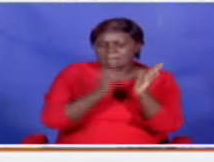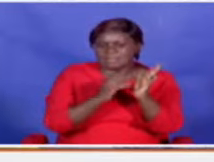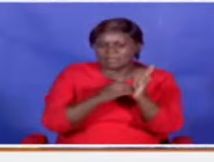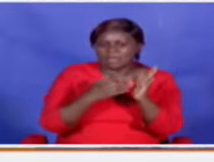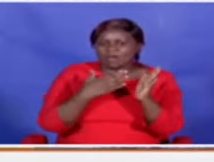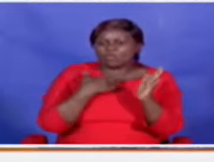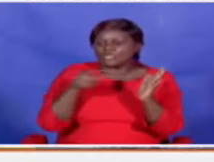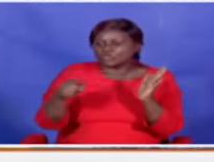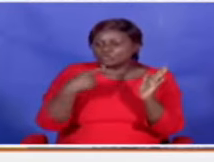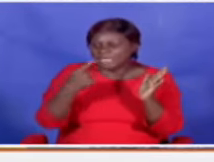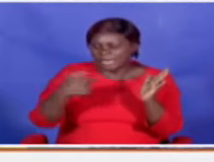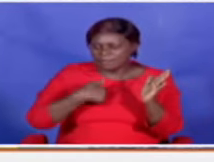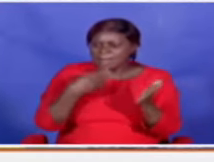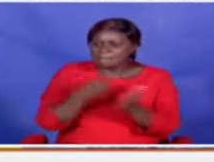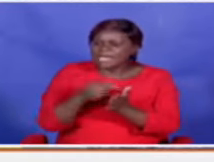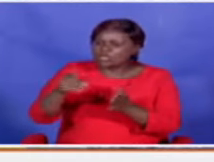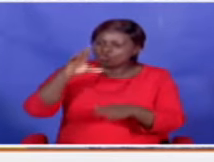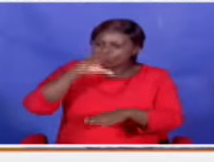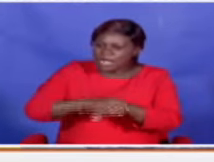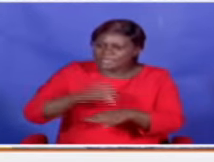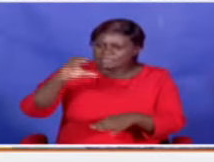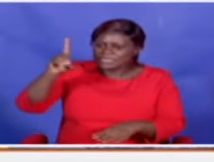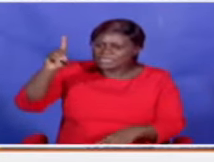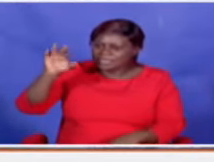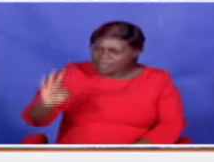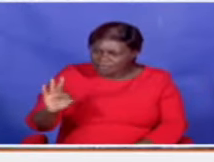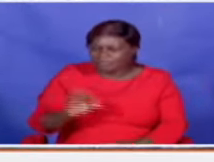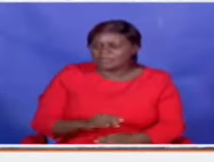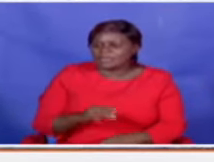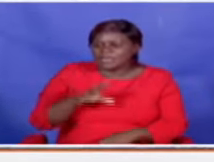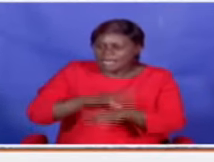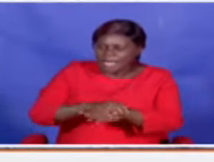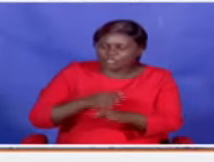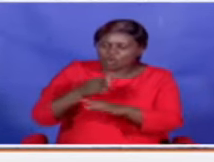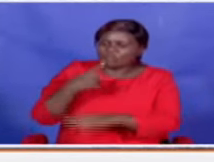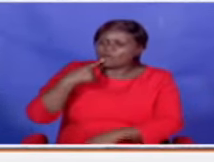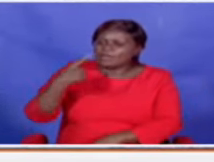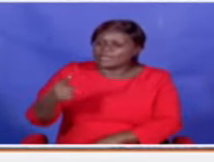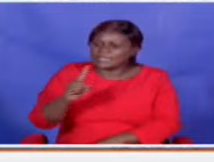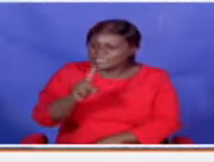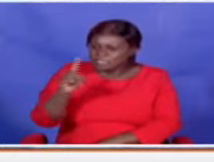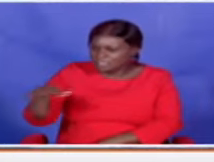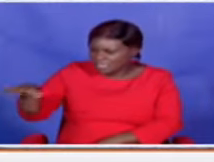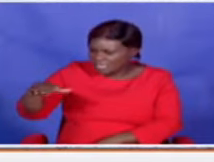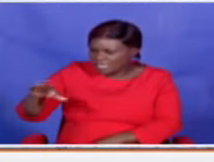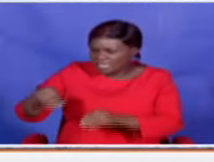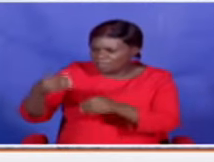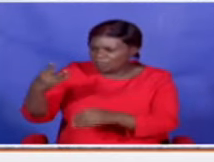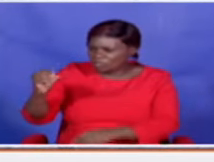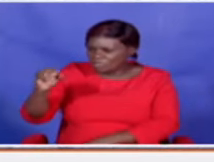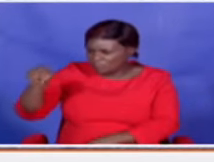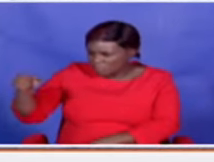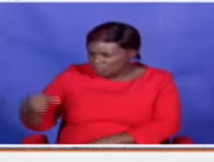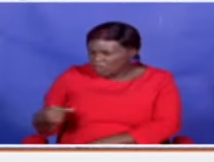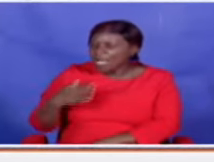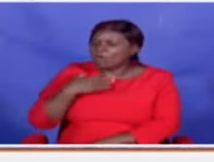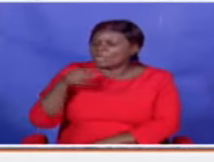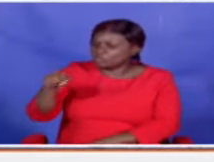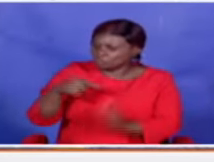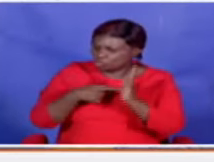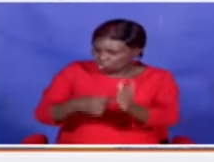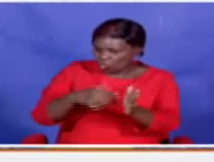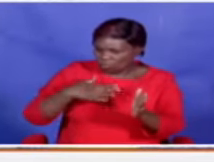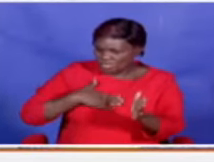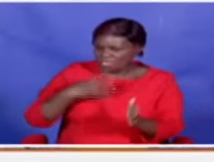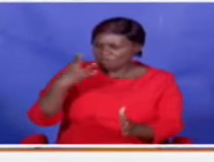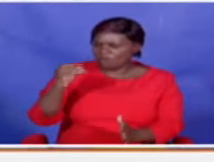nataka mutuambie, ile pesa munapata ya CDF, you get over 100. Kila ward mko supposed kuweka 40 million. Nataka munionyeshe kazi